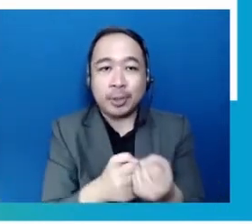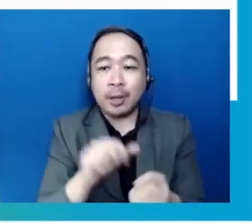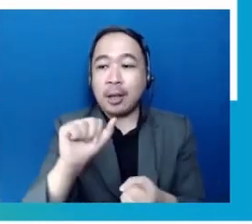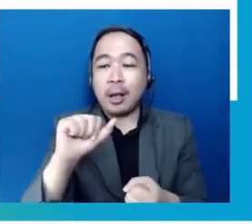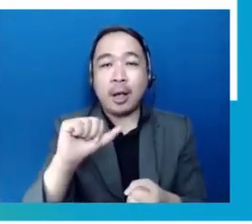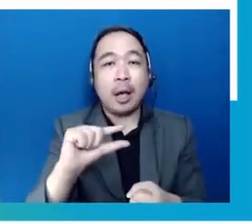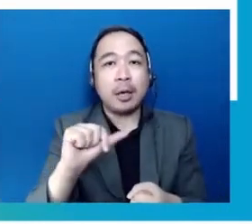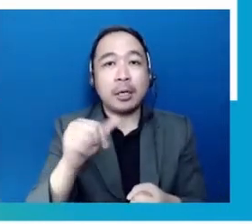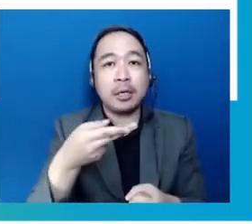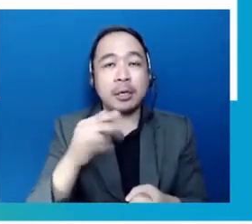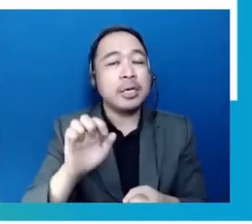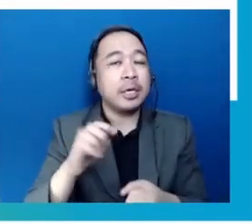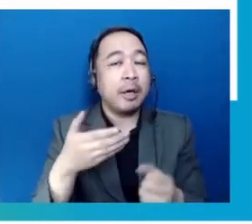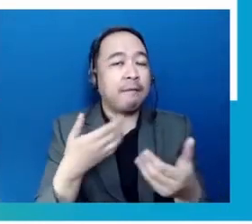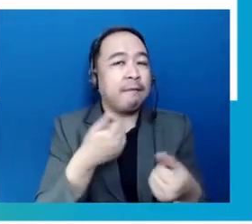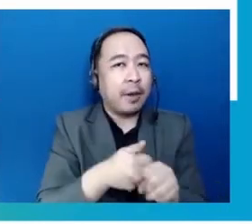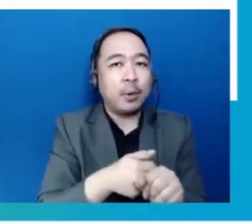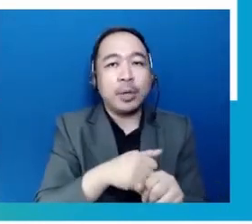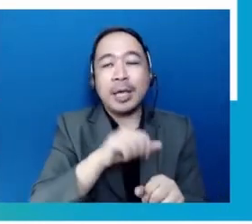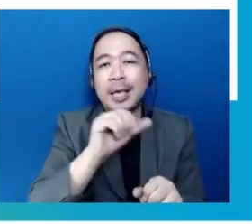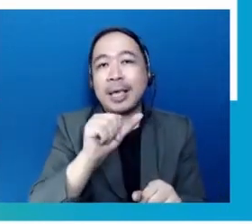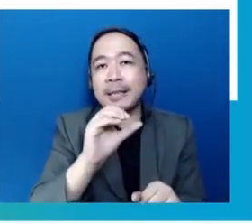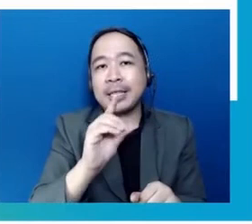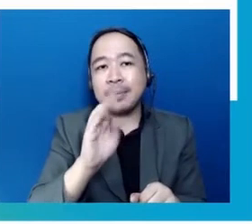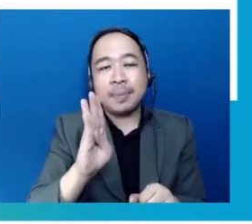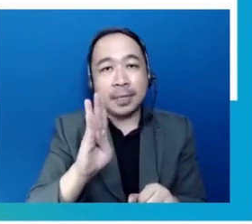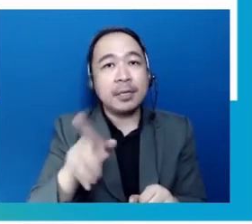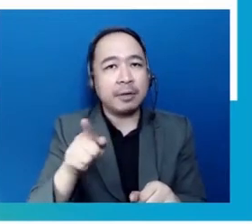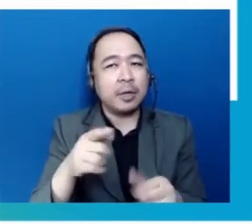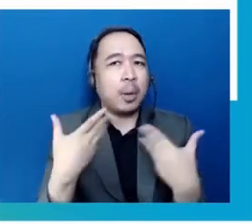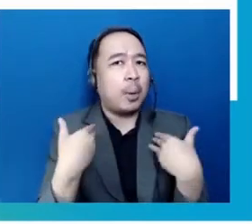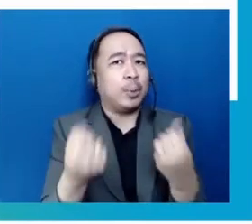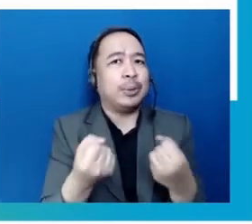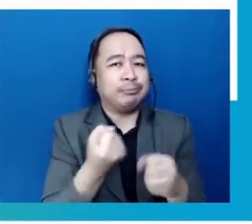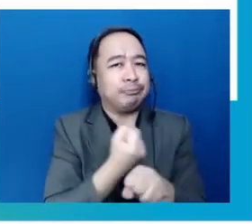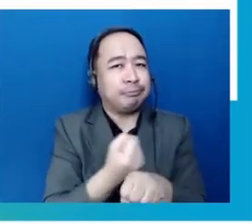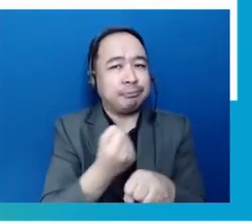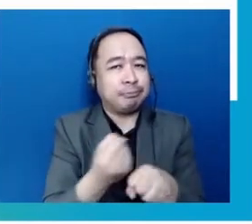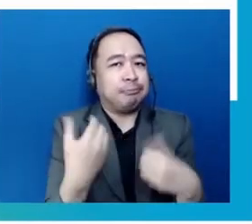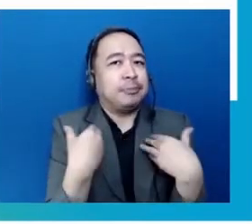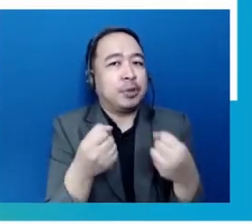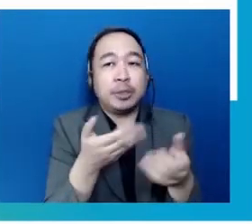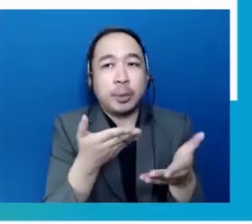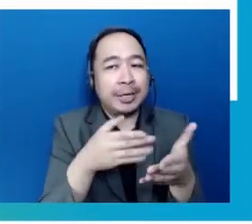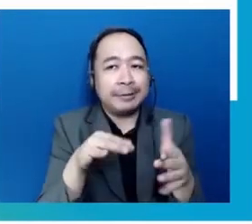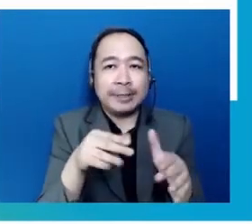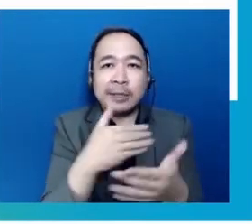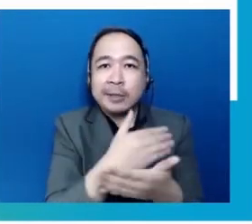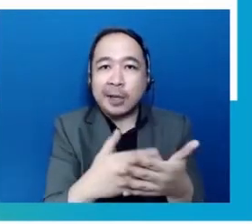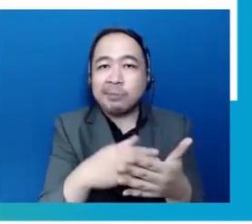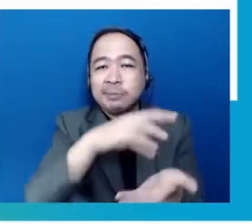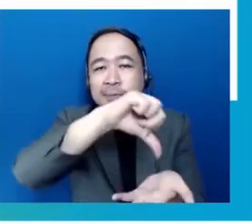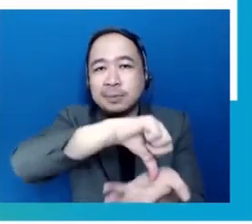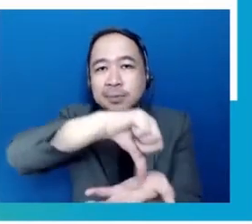ADB TA9329, promoting urban resilience, climate change resilience in selected Asian cities